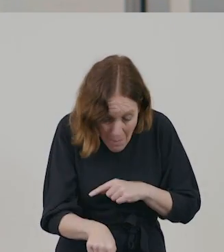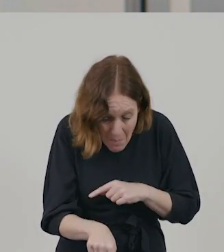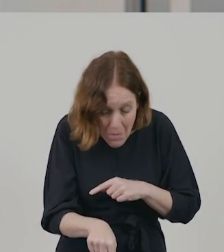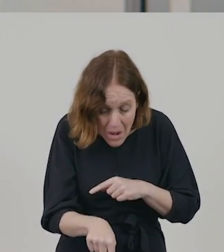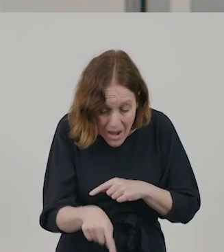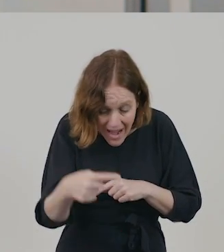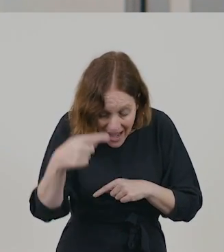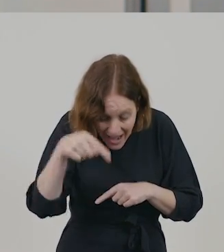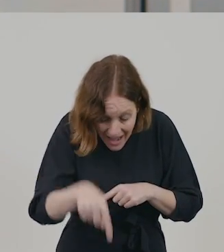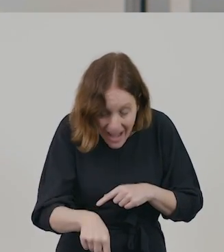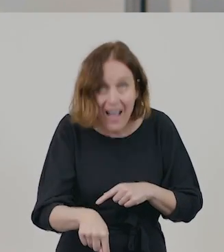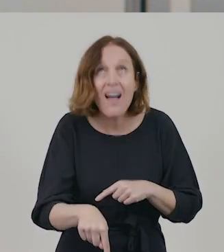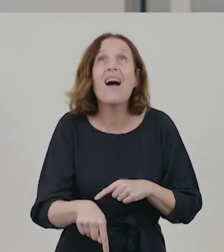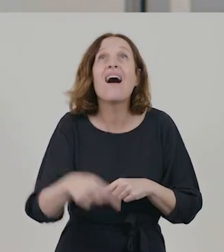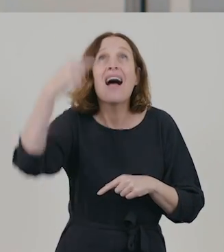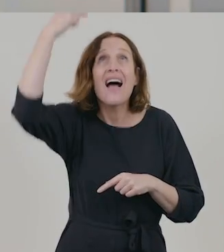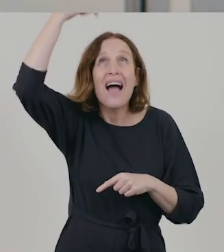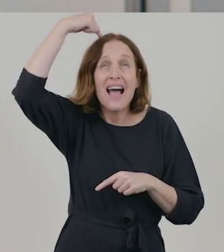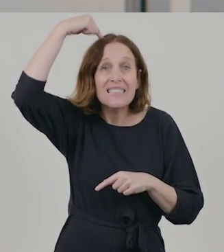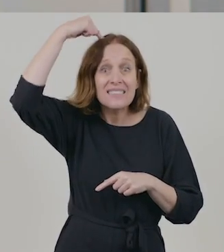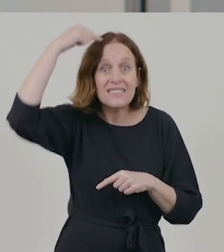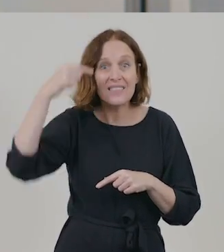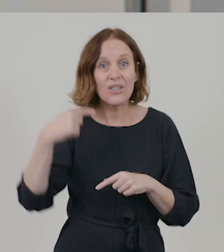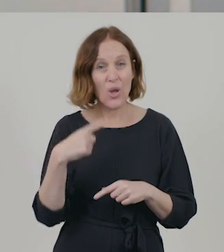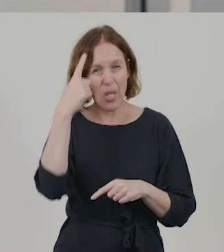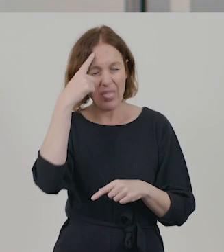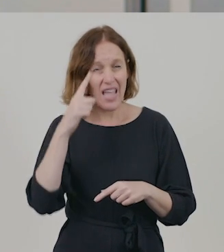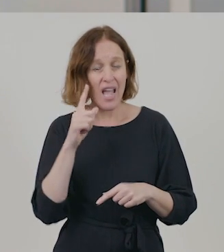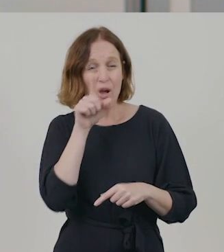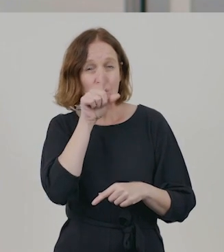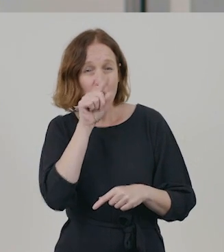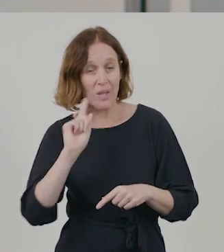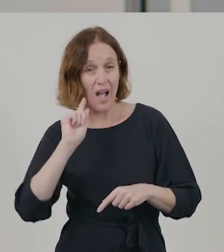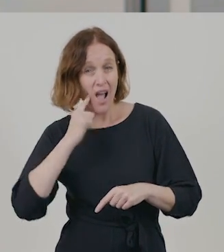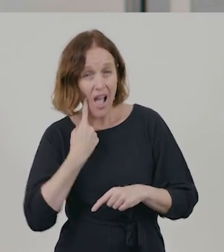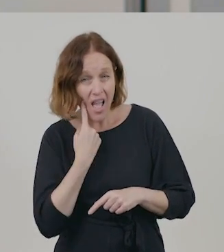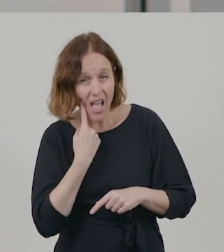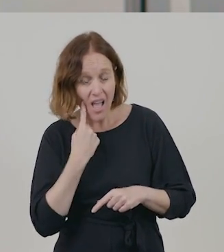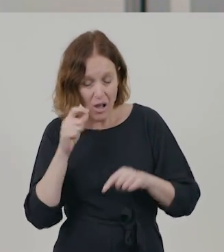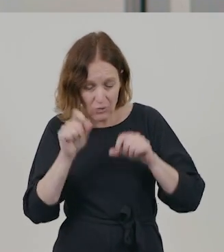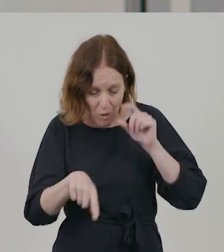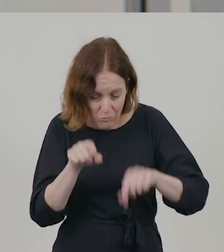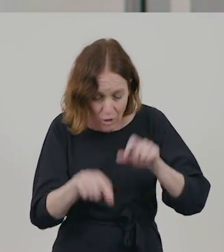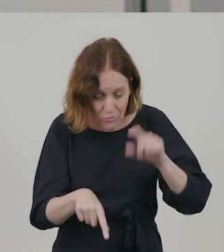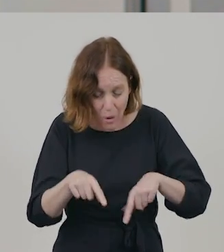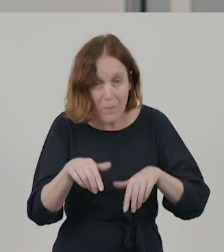At the end of the story, Wallace got angry. Why did Wallace get angry?